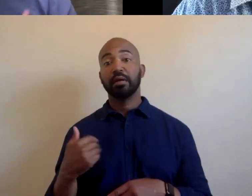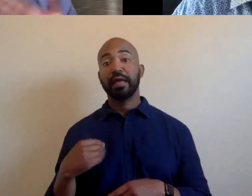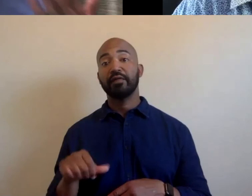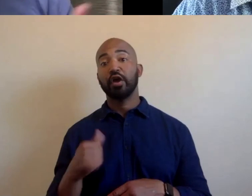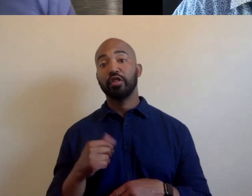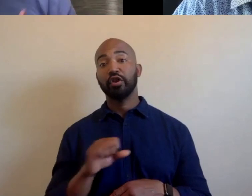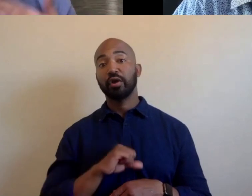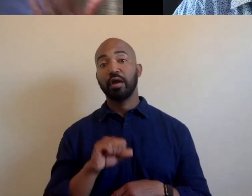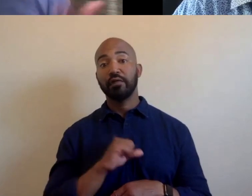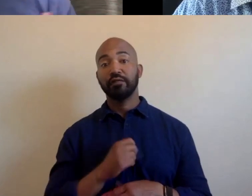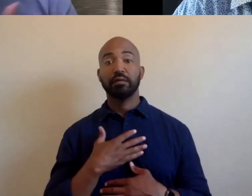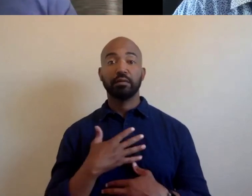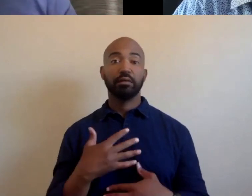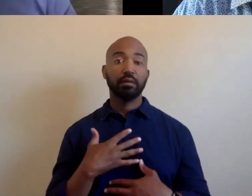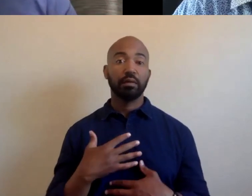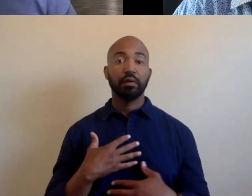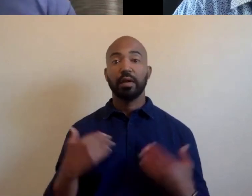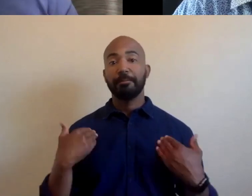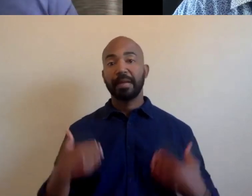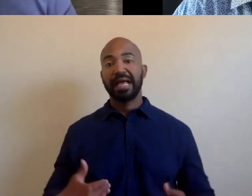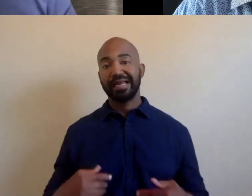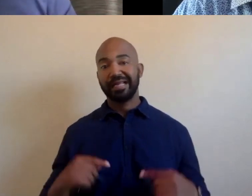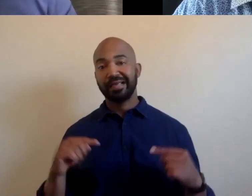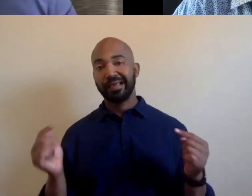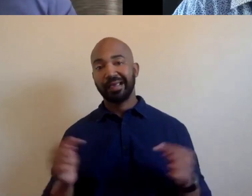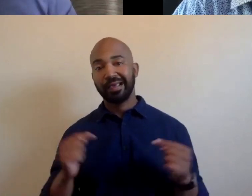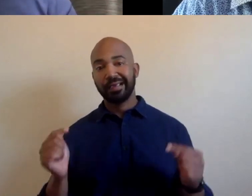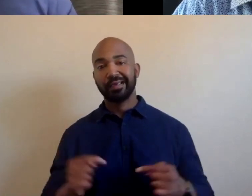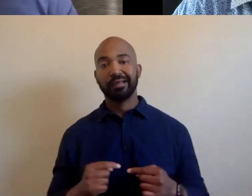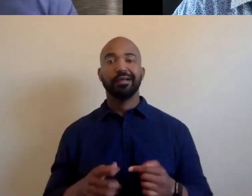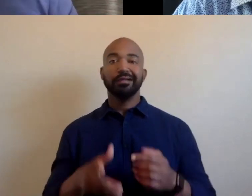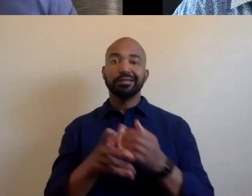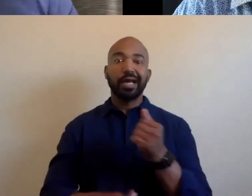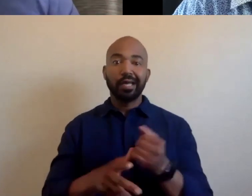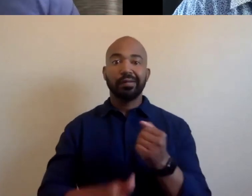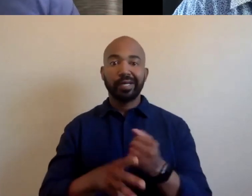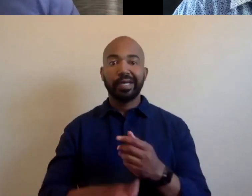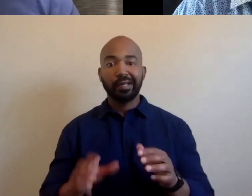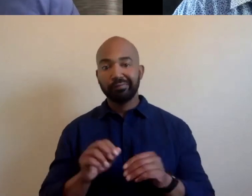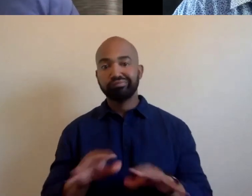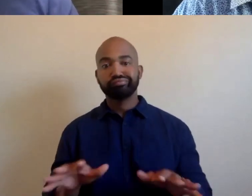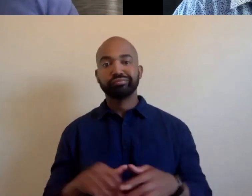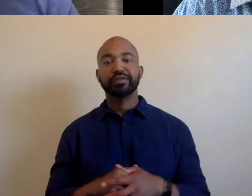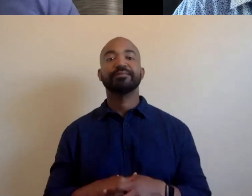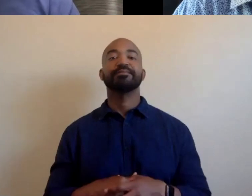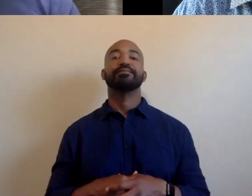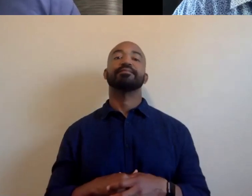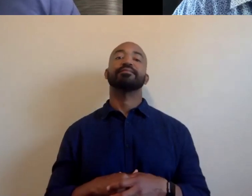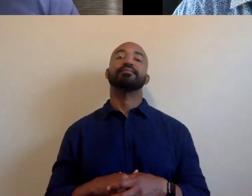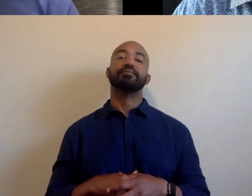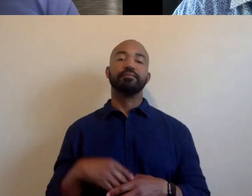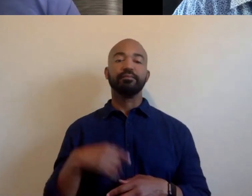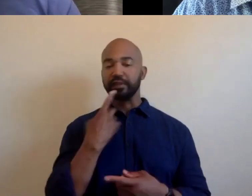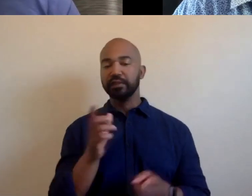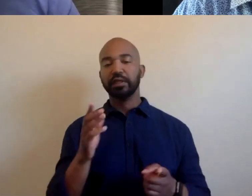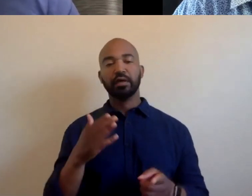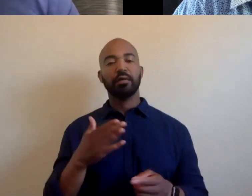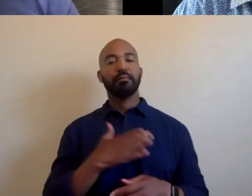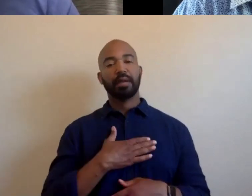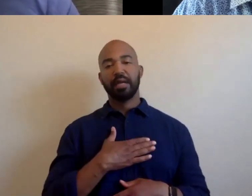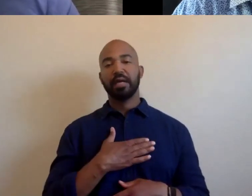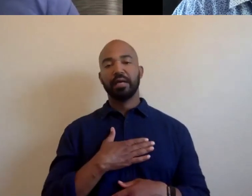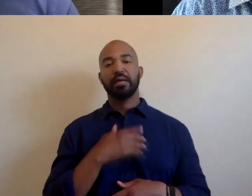of breath, body aches, diarrhea, that sort of thing. I think it's worth it. I tell my patients, I'm like, Dr. Google